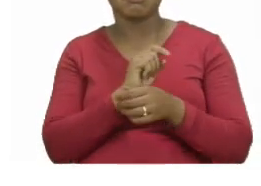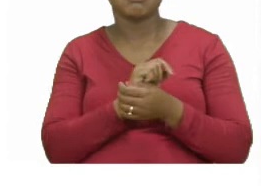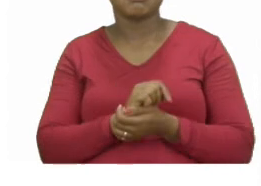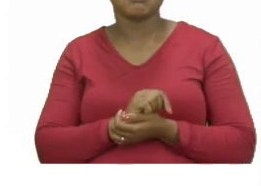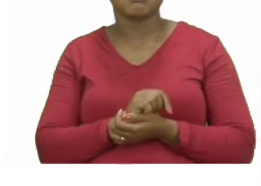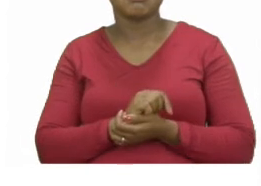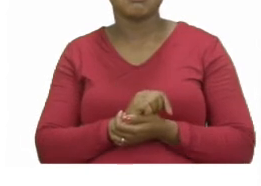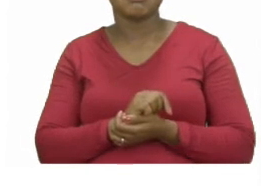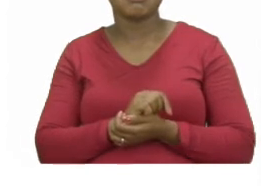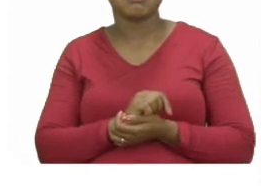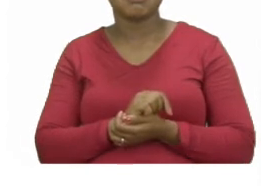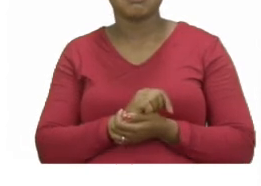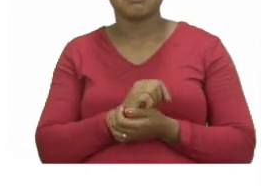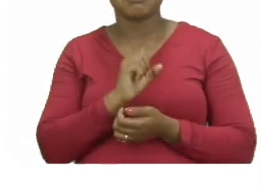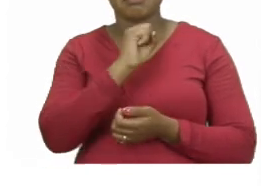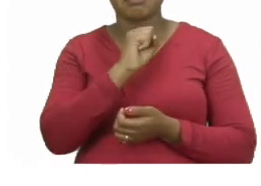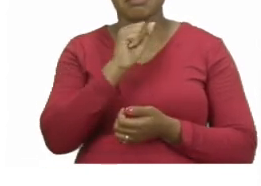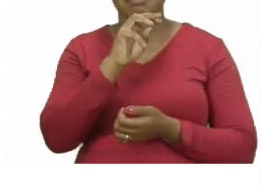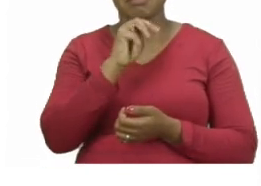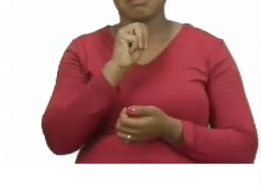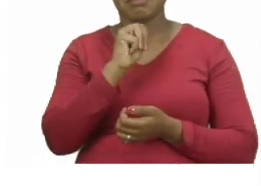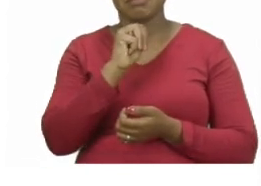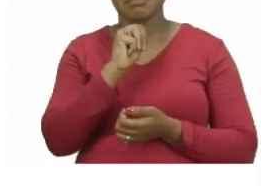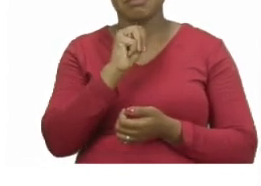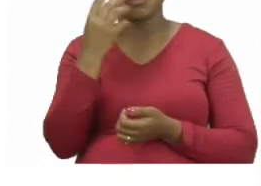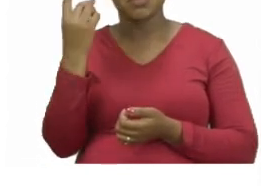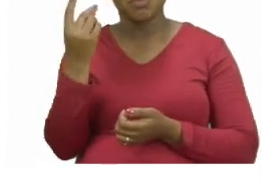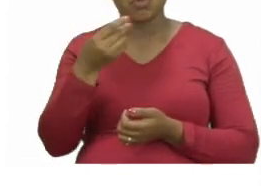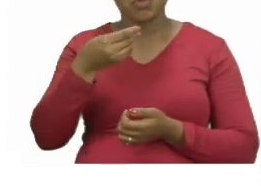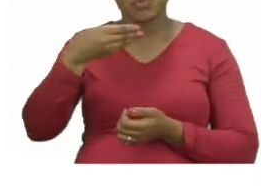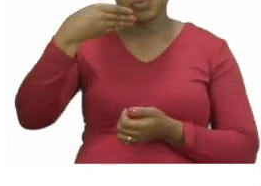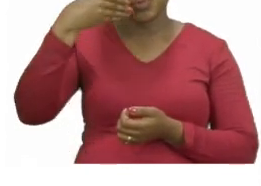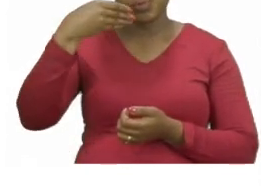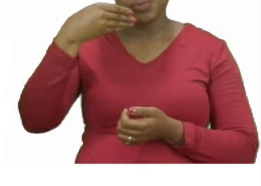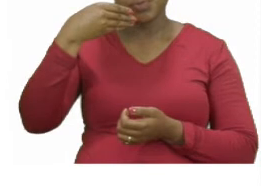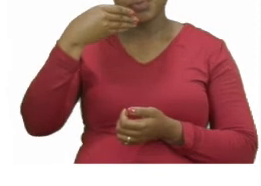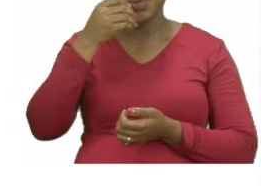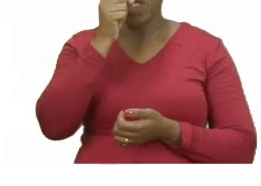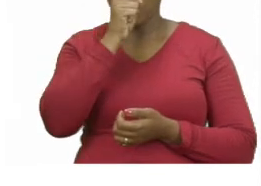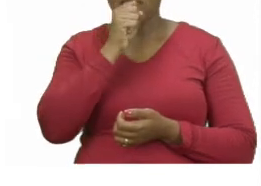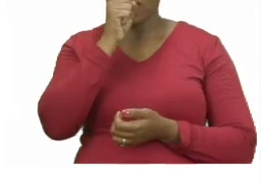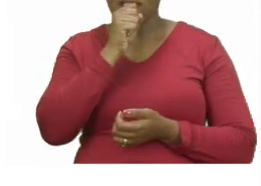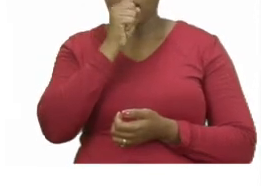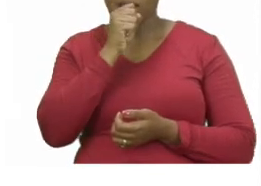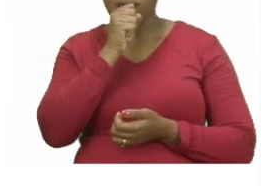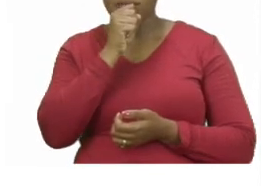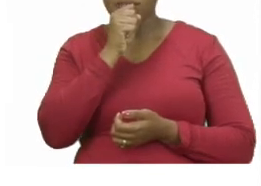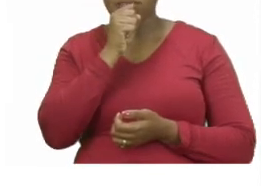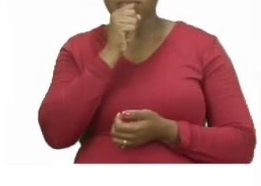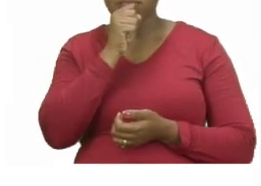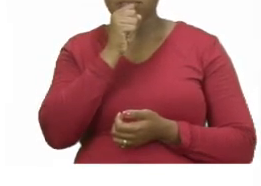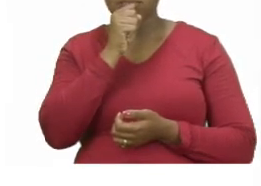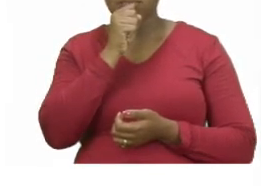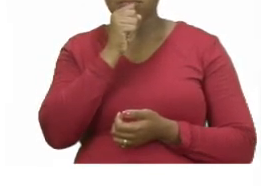The first one reads, Sam bought a pizza and an ice cream.